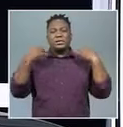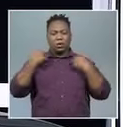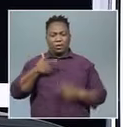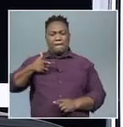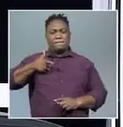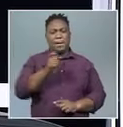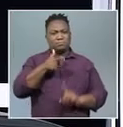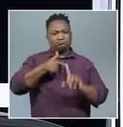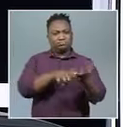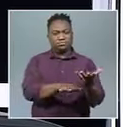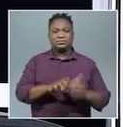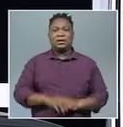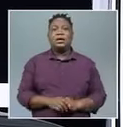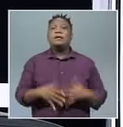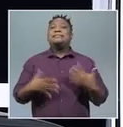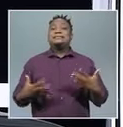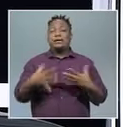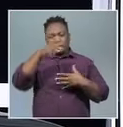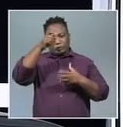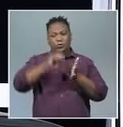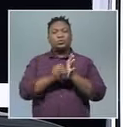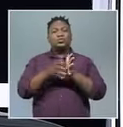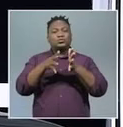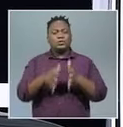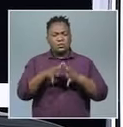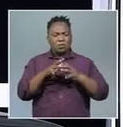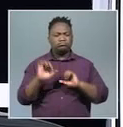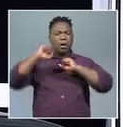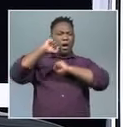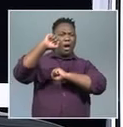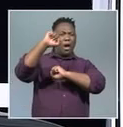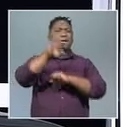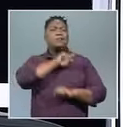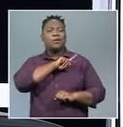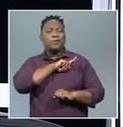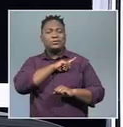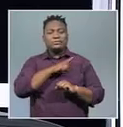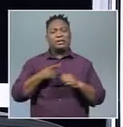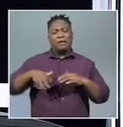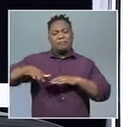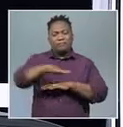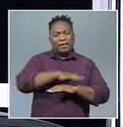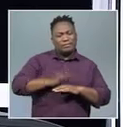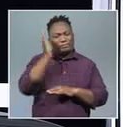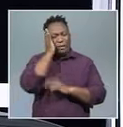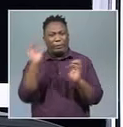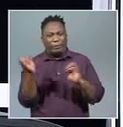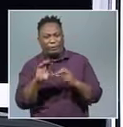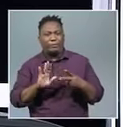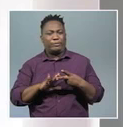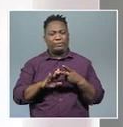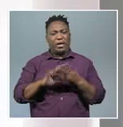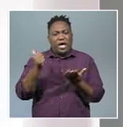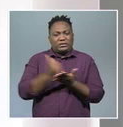were demonstrating over problems with funding, accommodation and registration. Sipa Mandlagoga has the latest.